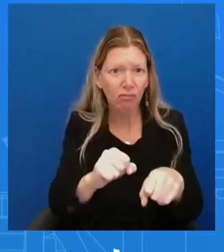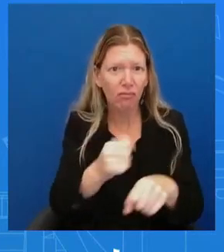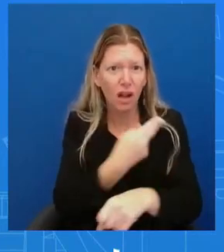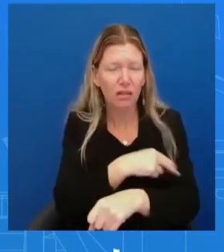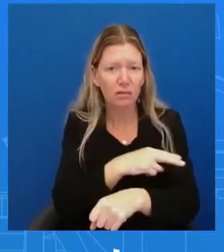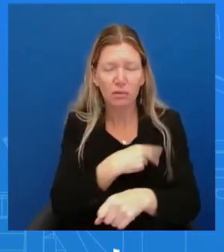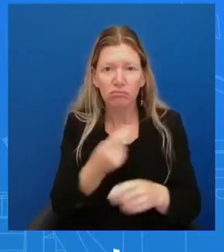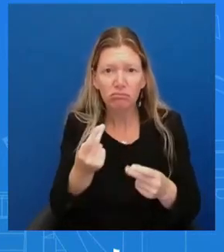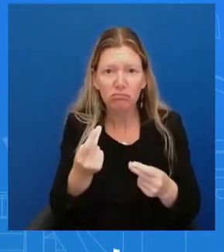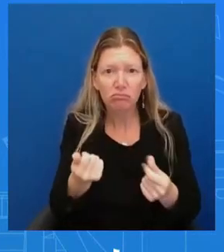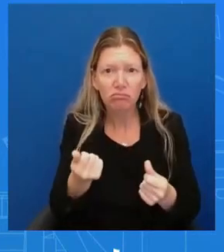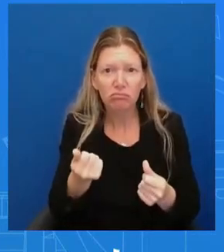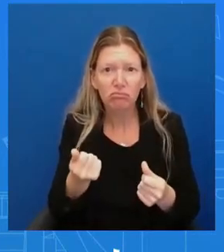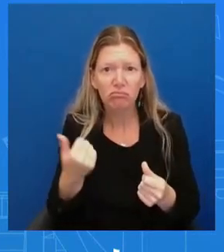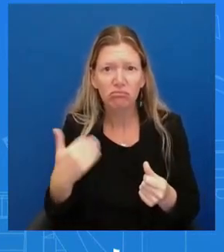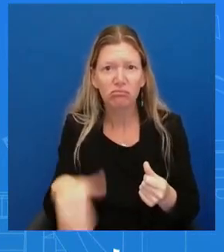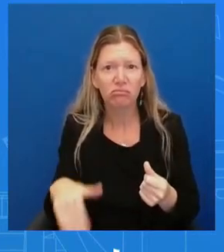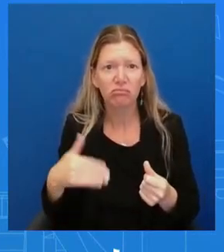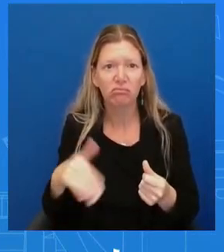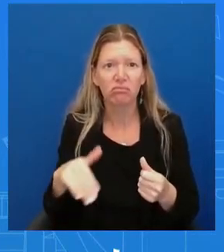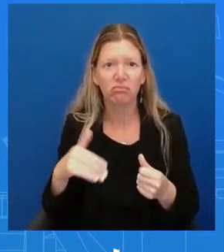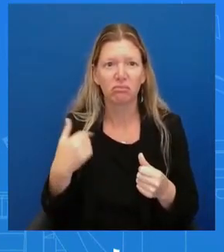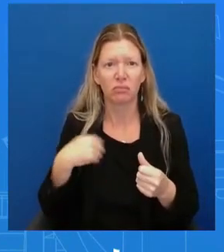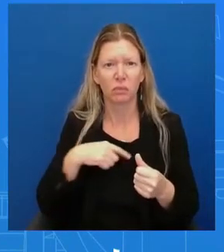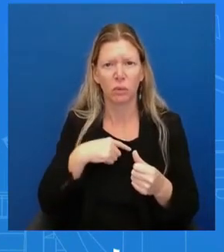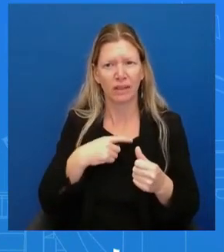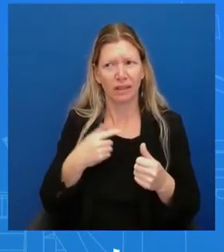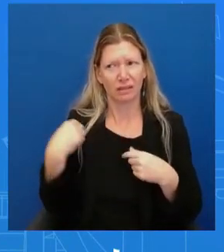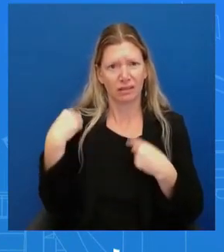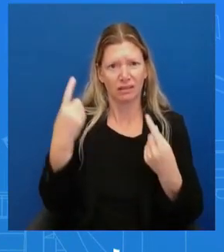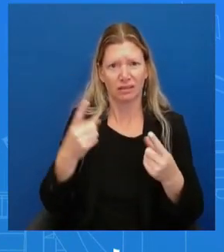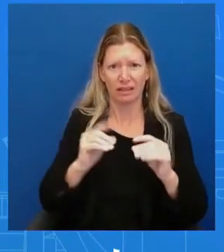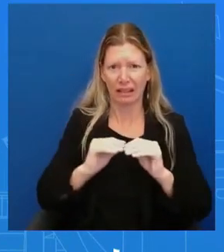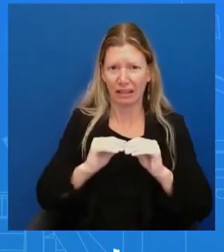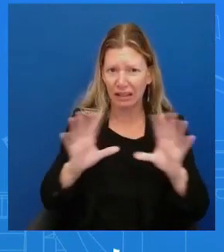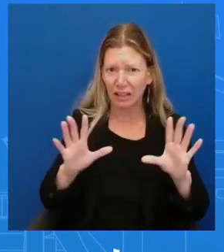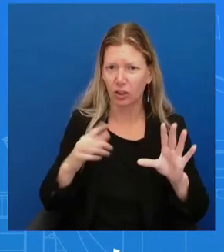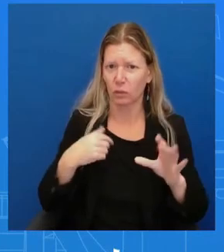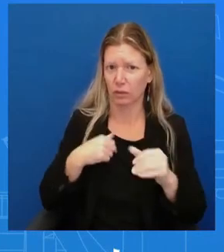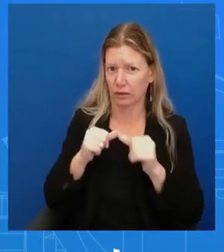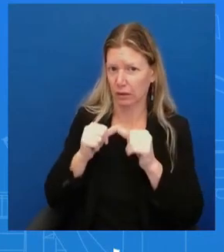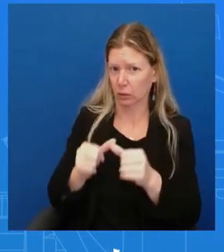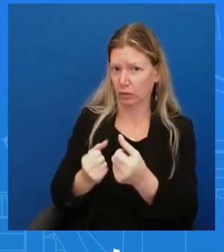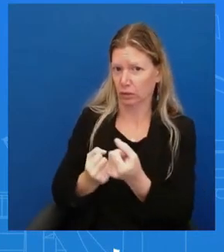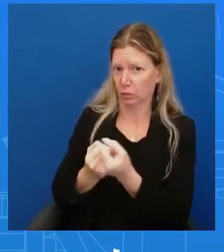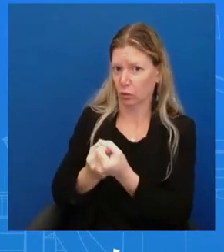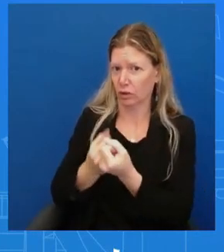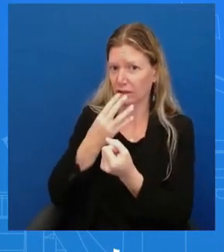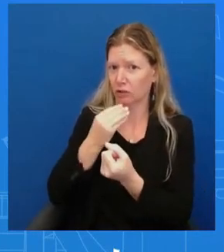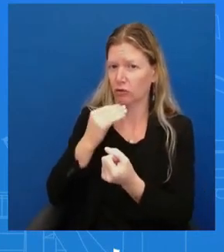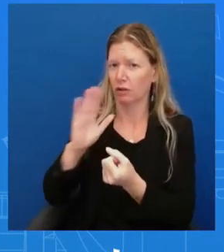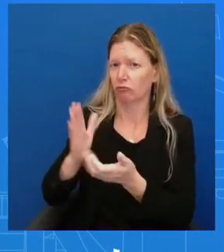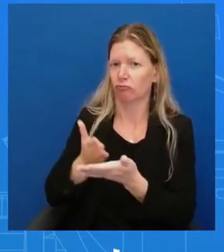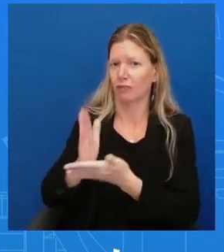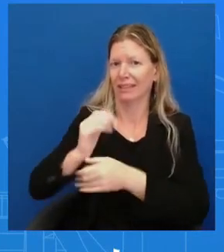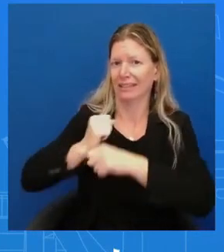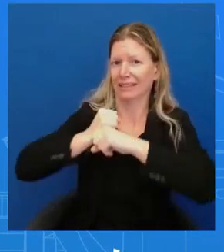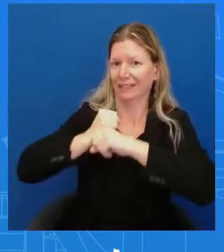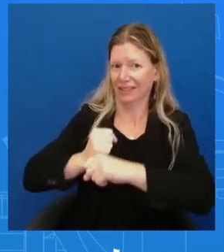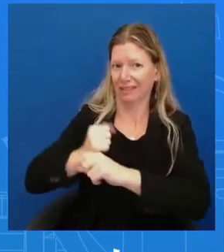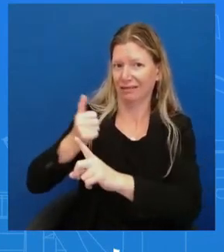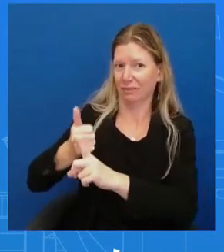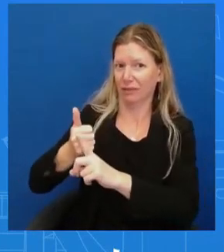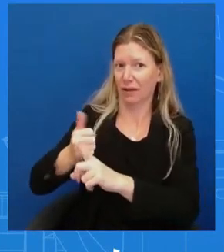also made clear that we continue to support Israel's right to defend itself. But as we've also said, we do not want